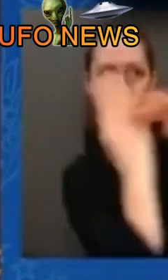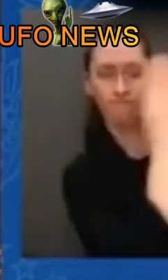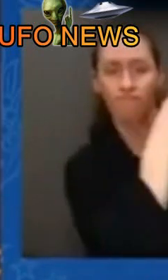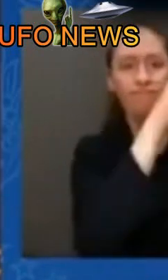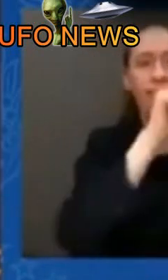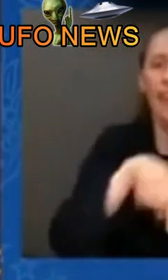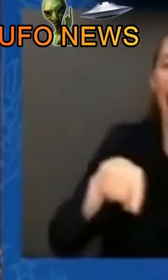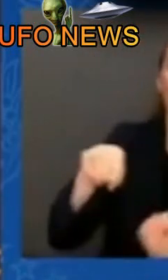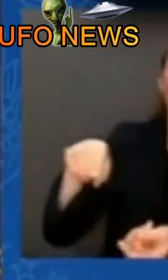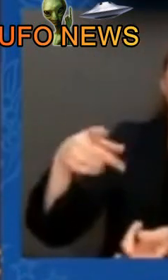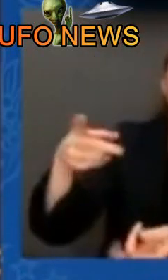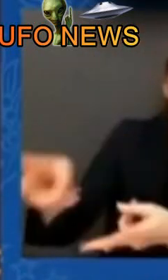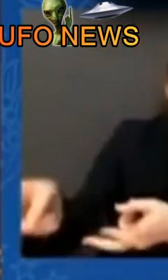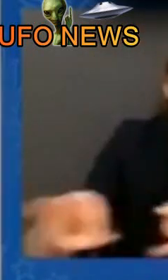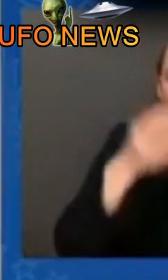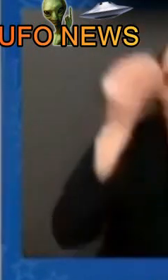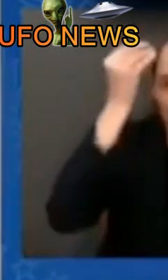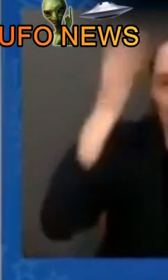components